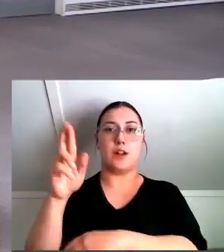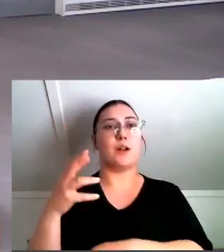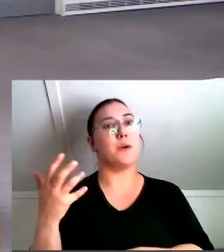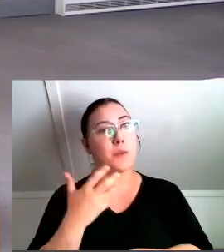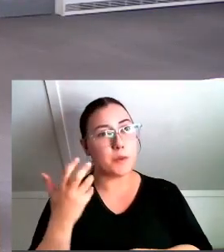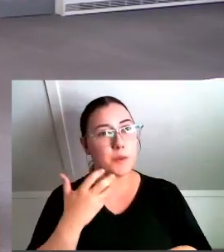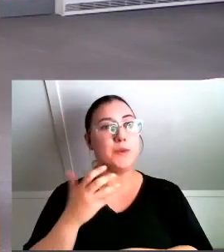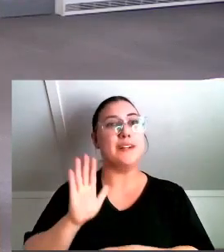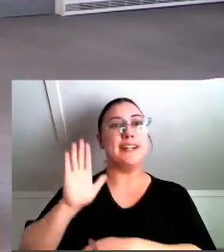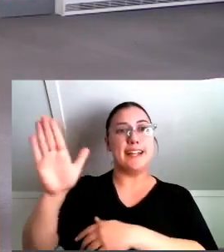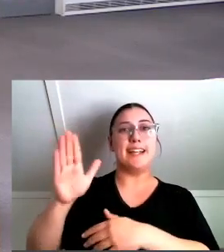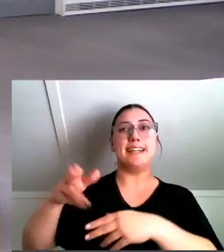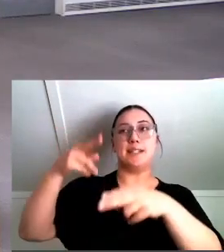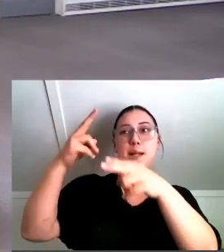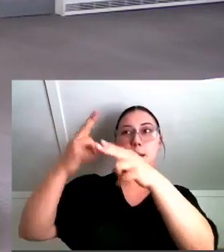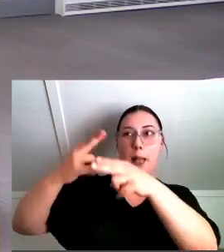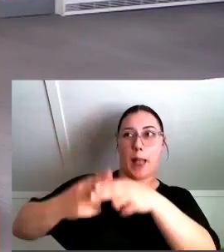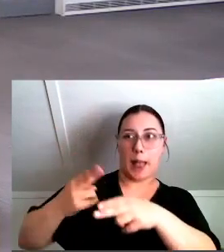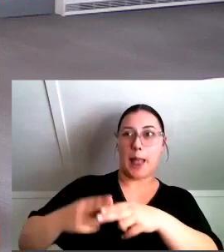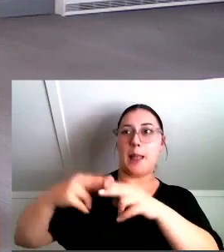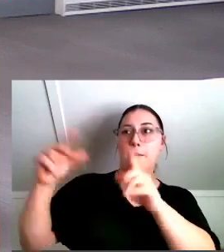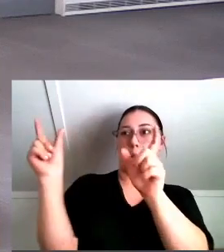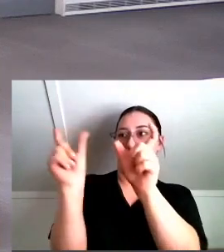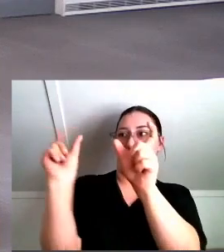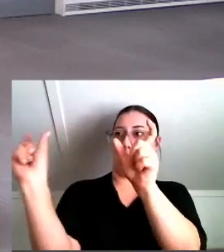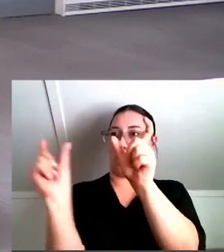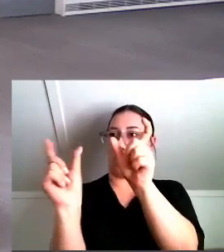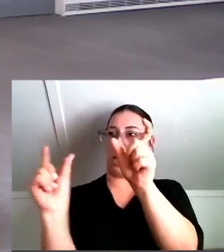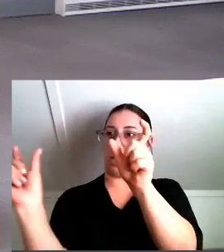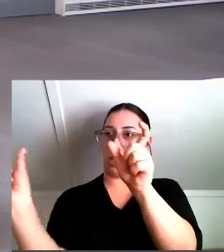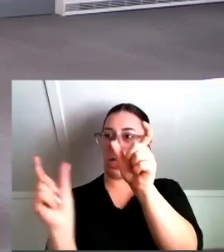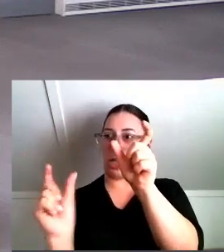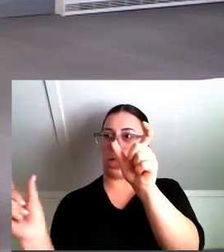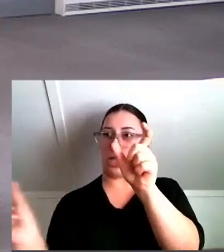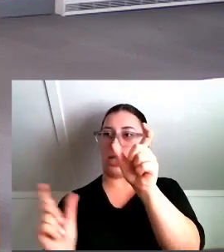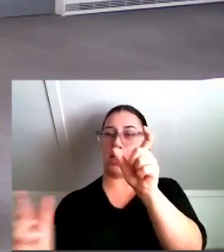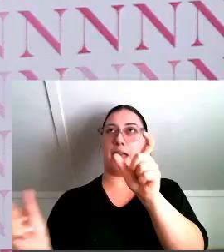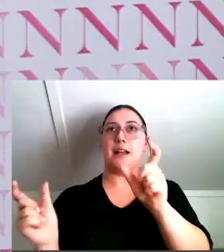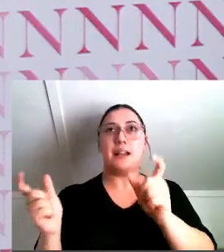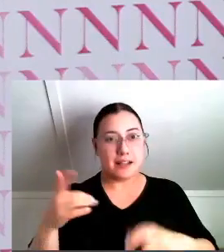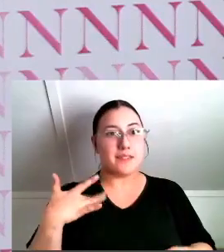this morning about our very long signature lines in our emails.